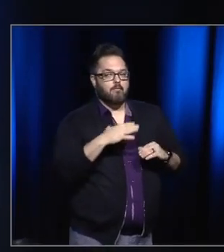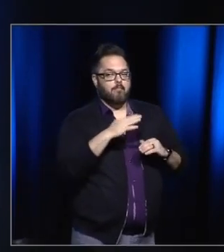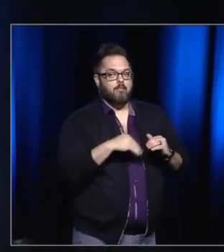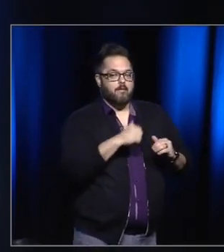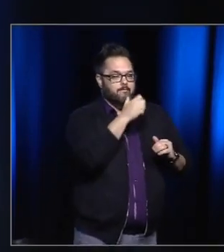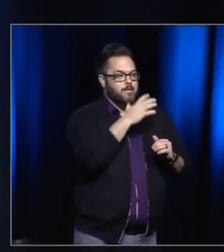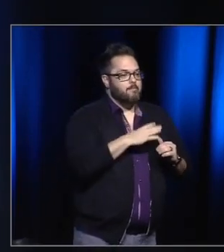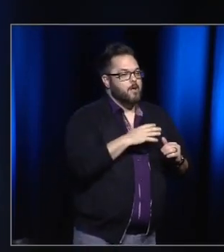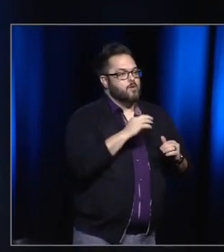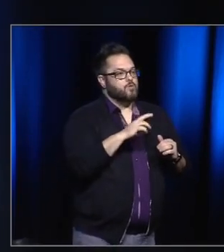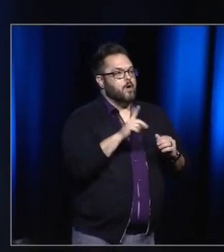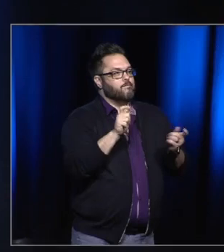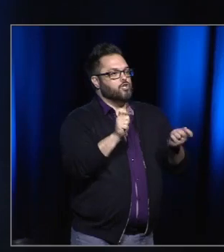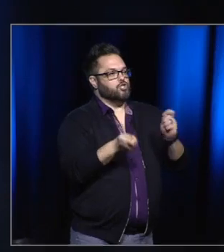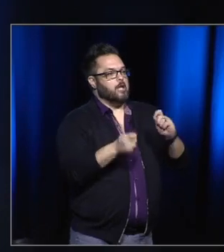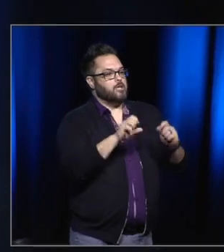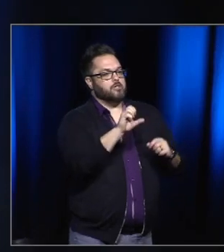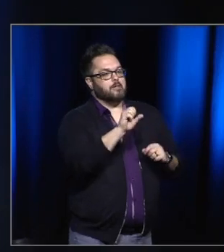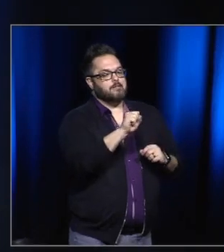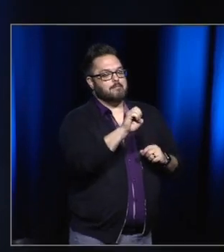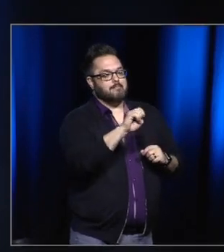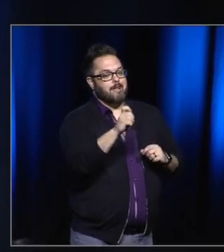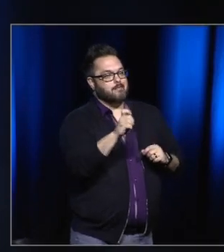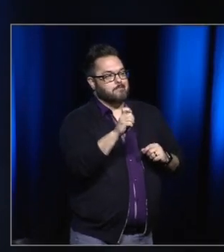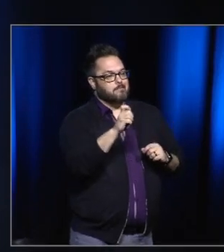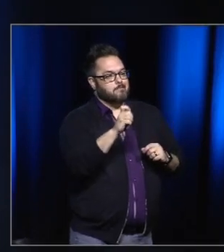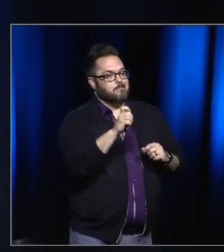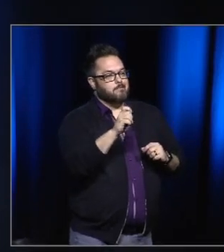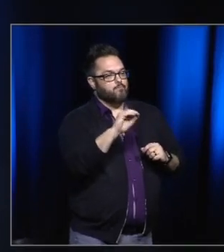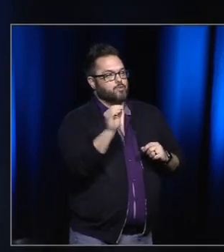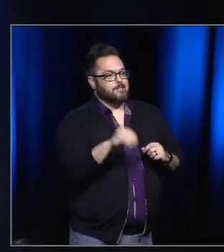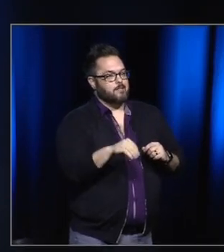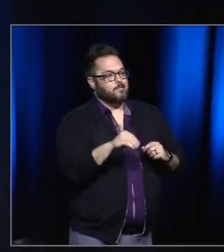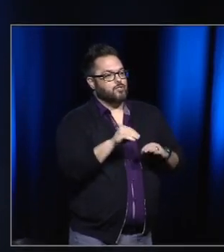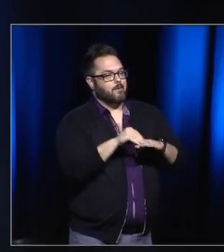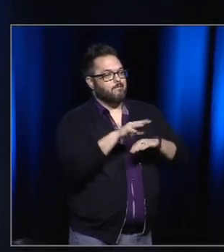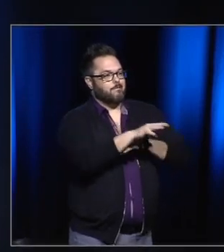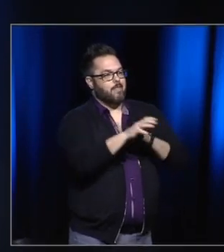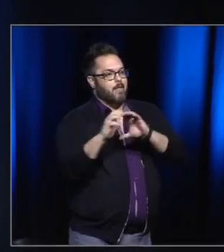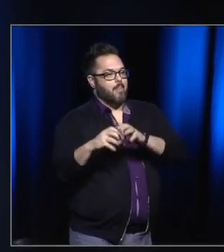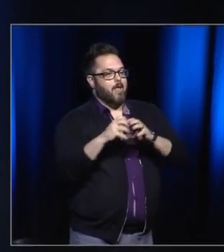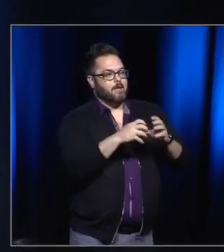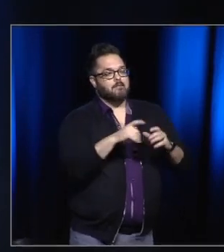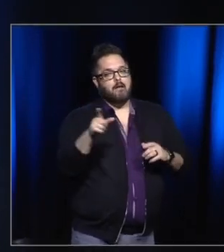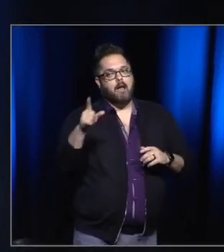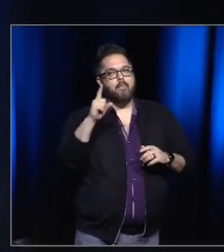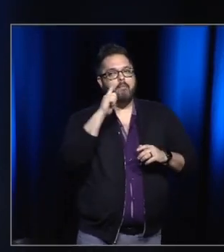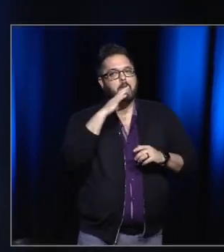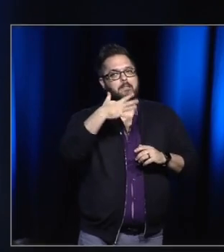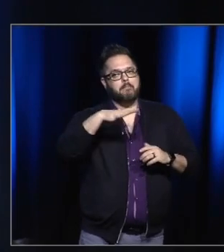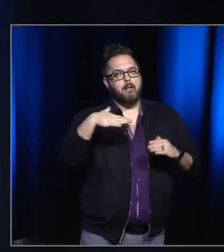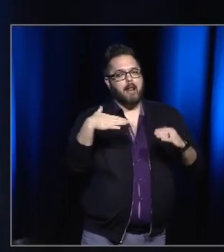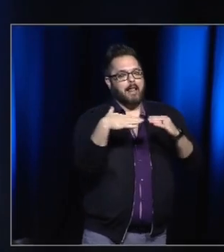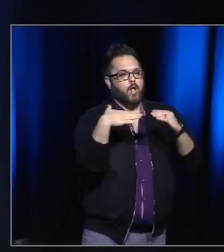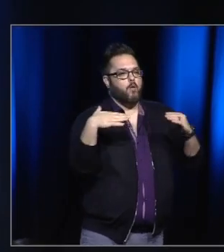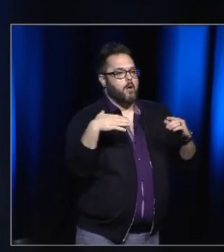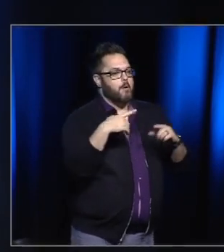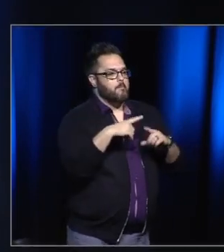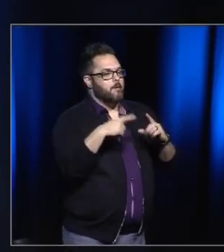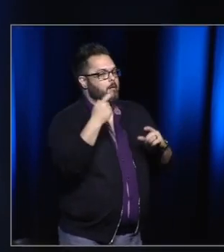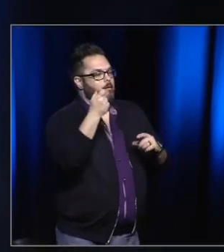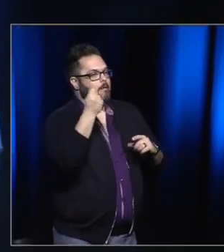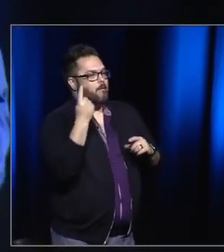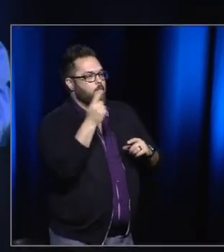would changing sex ratios affect the alliance? I think it's about equal, but remember the females have this long interbirth